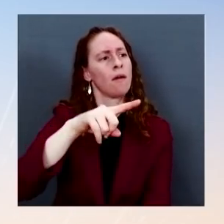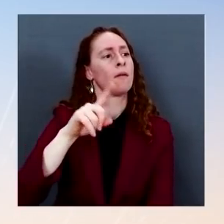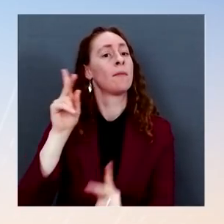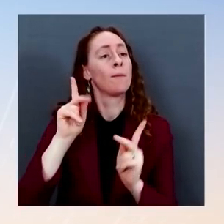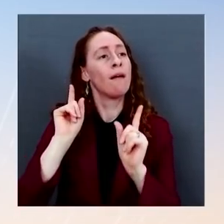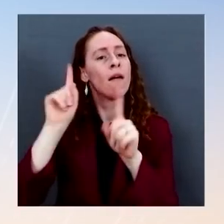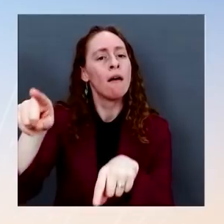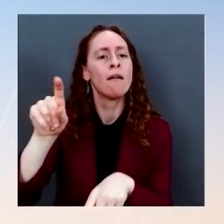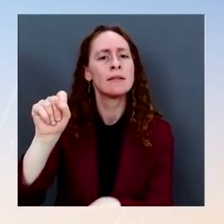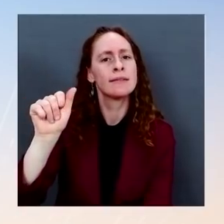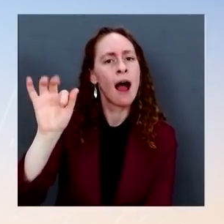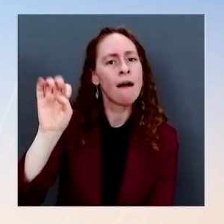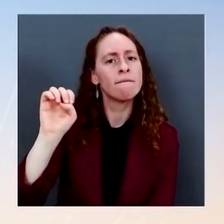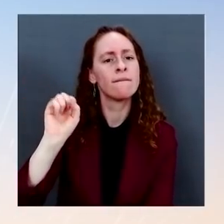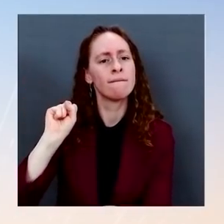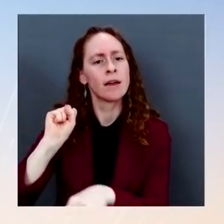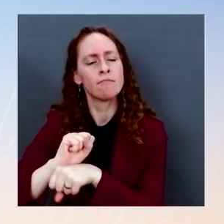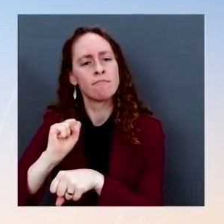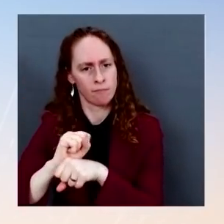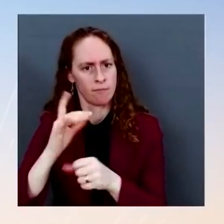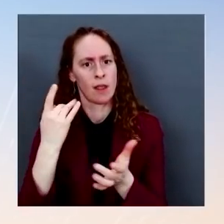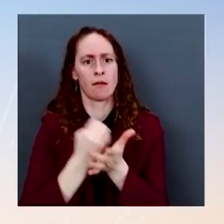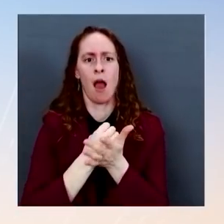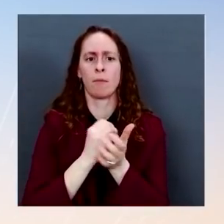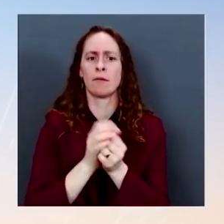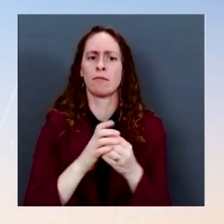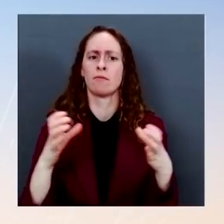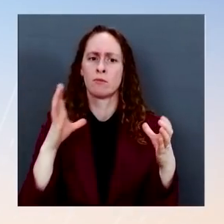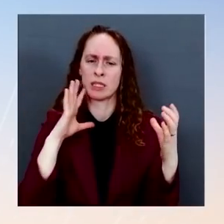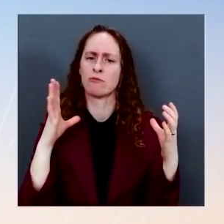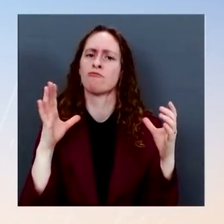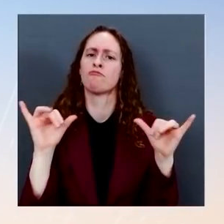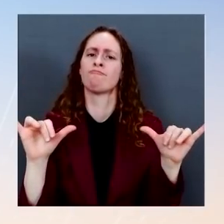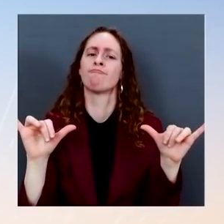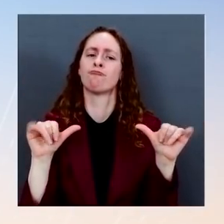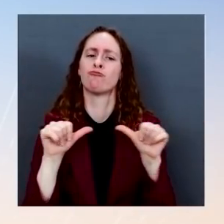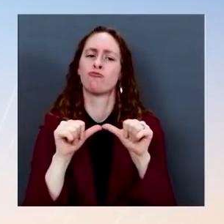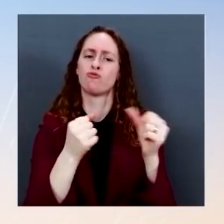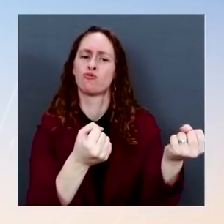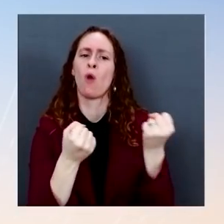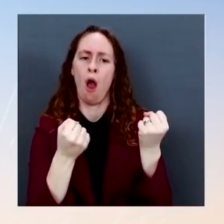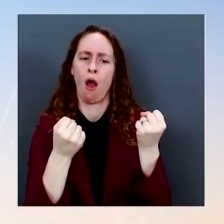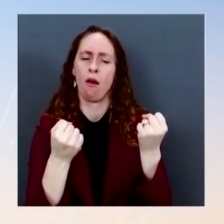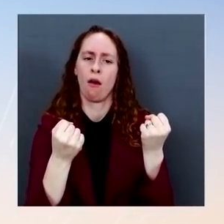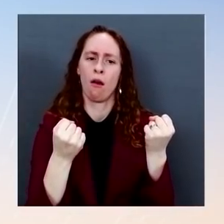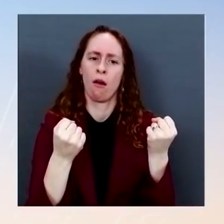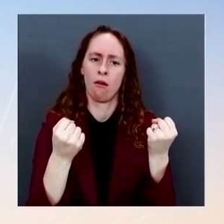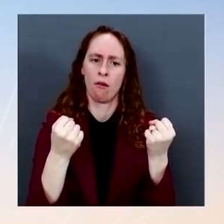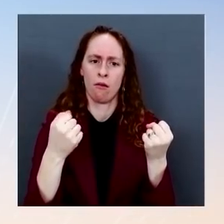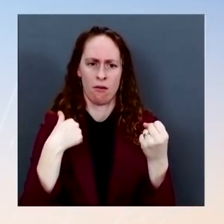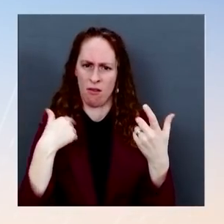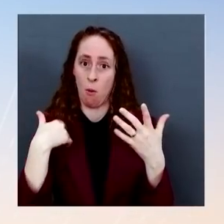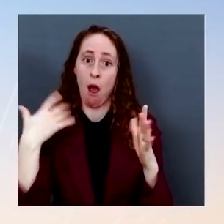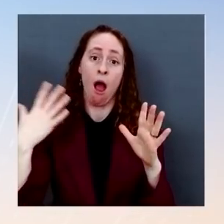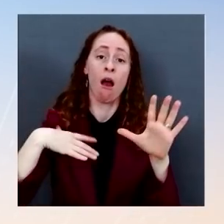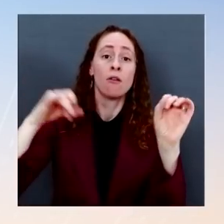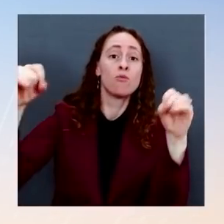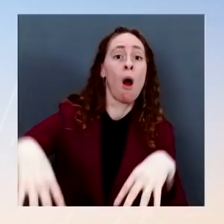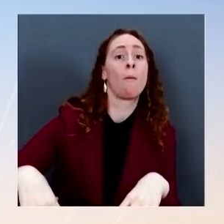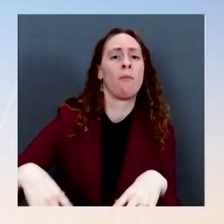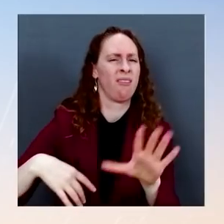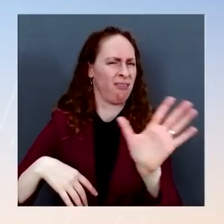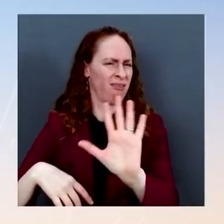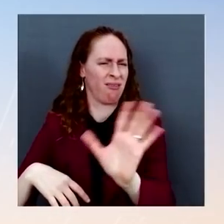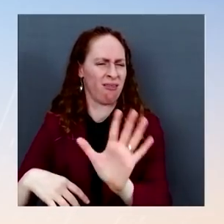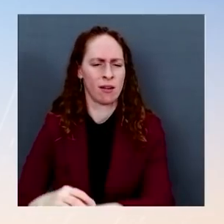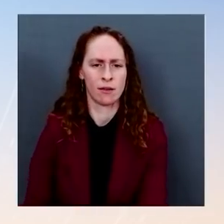from these requirements. You don't feel like this is a sort of back and forth, like businesses are getting whiplash, the customers are getting whiplash from announcements like this? I think